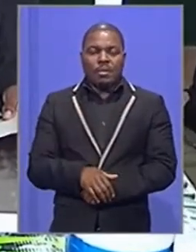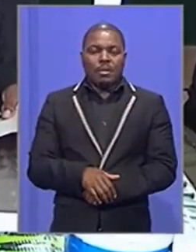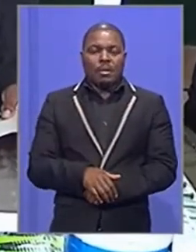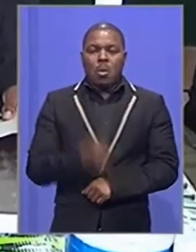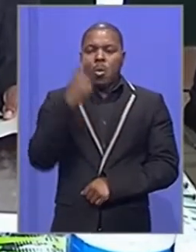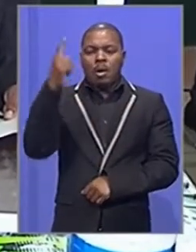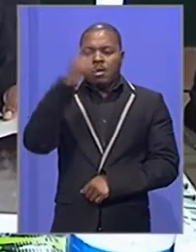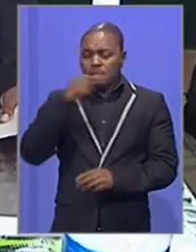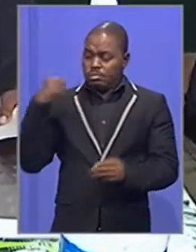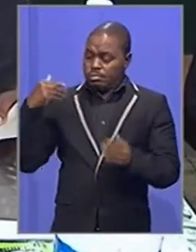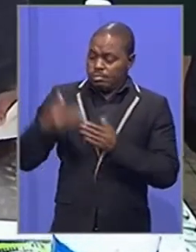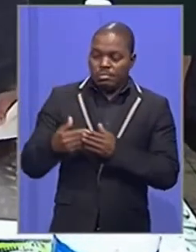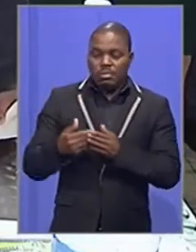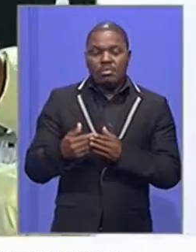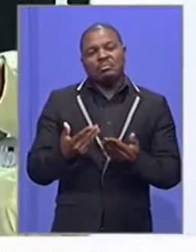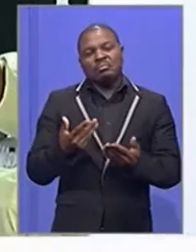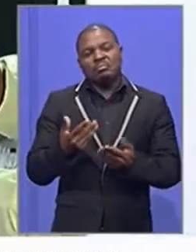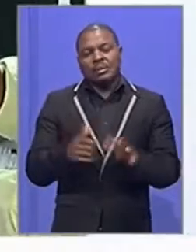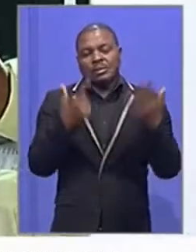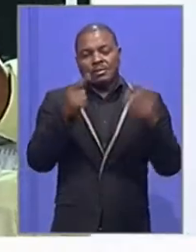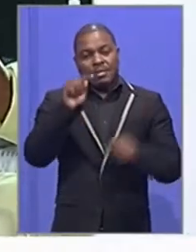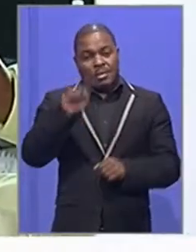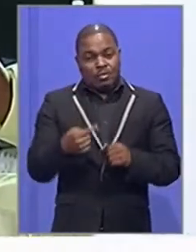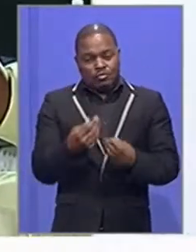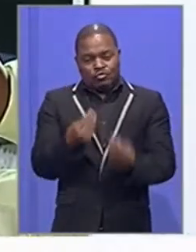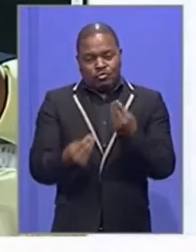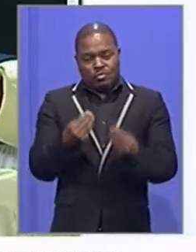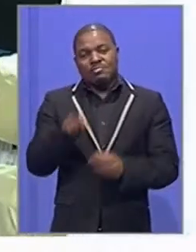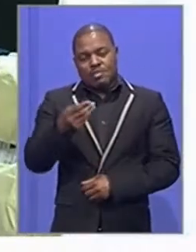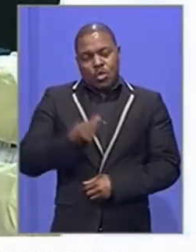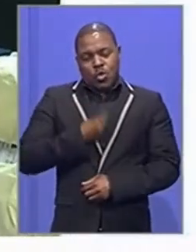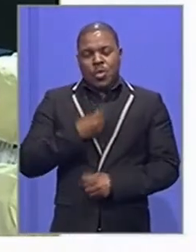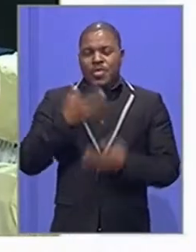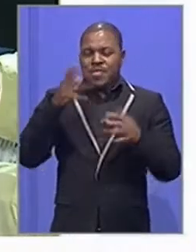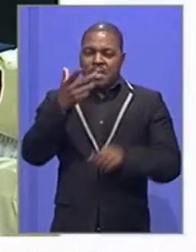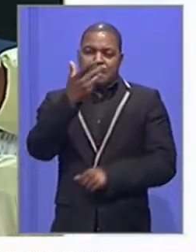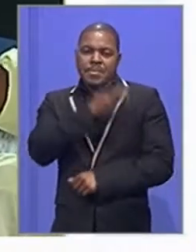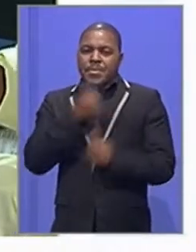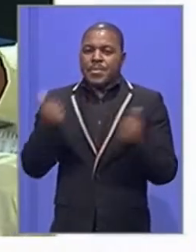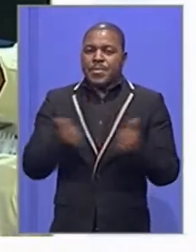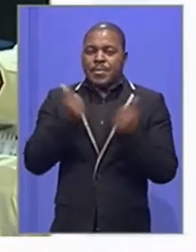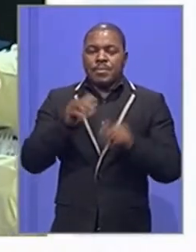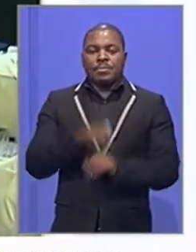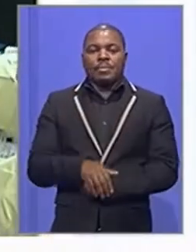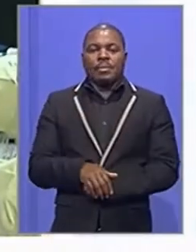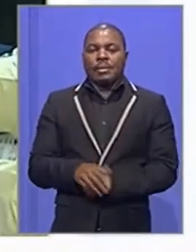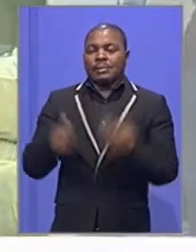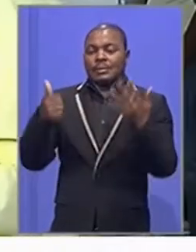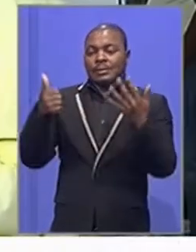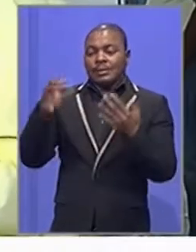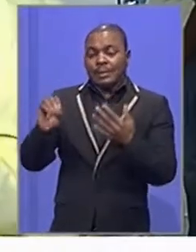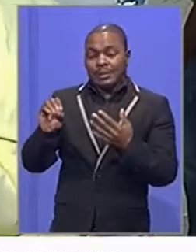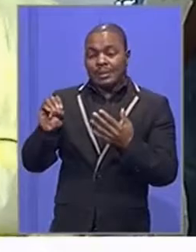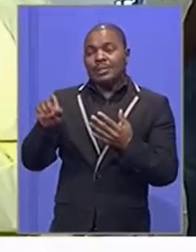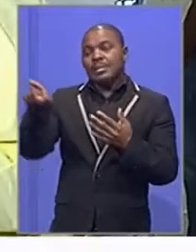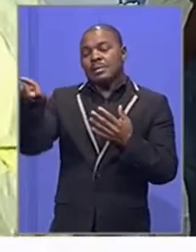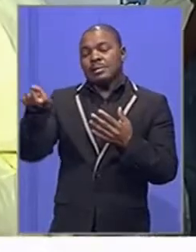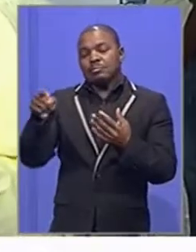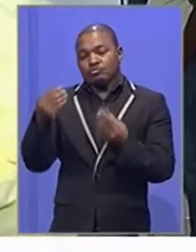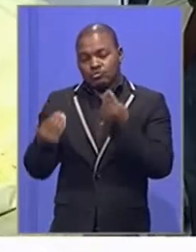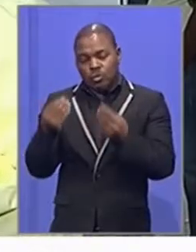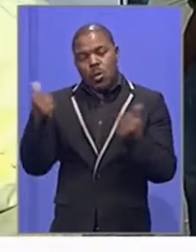ga letšatši baswa ba dikete tše 7 ba amogetše moento, ba ka godimo ga dikete tše 60 ba ngwadišitše